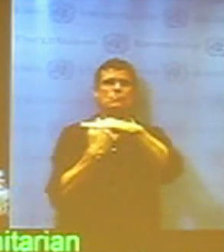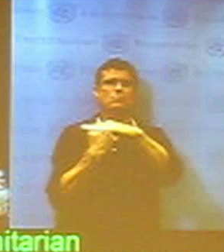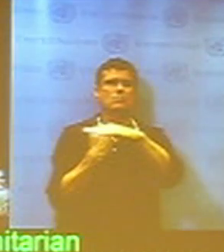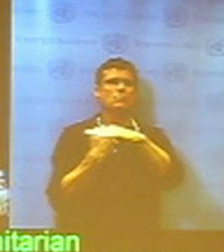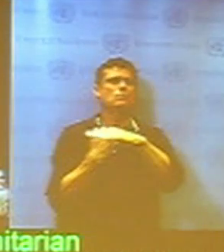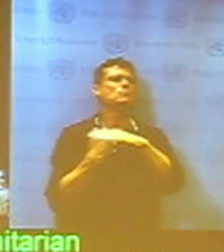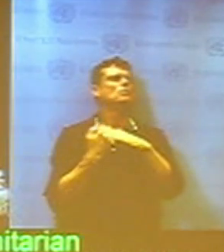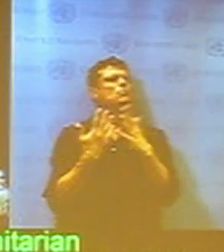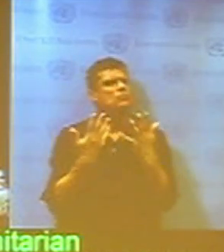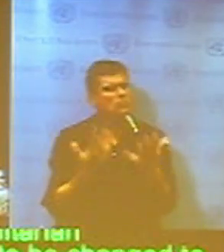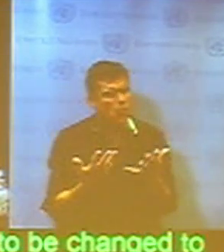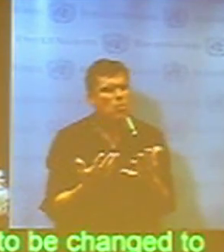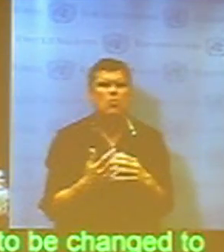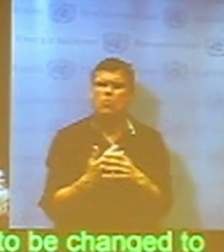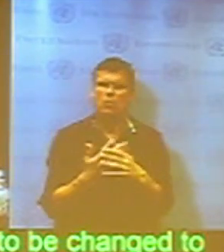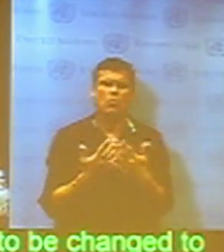Article 9 of the CRPD.